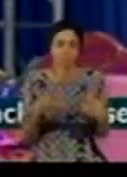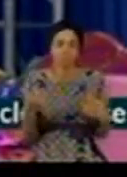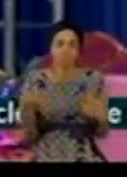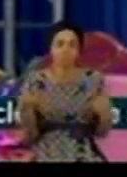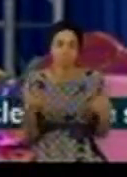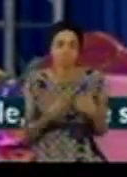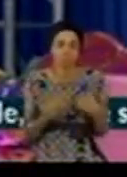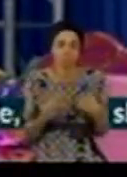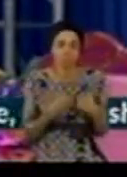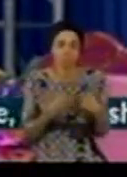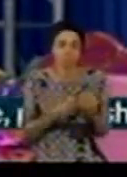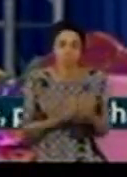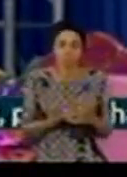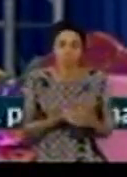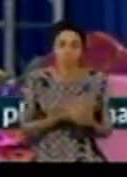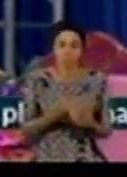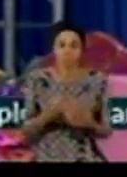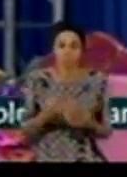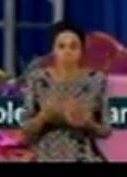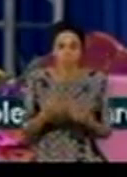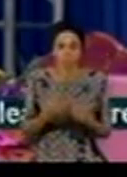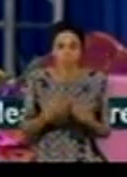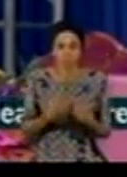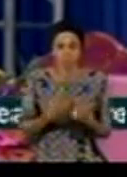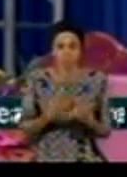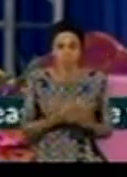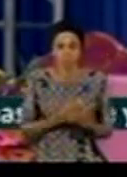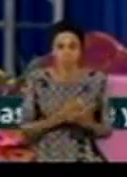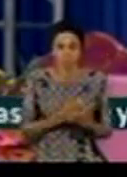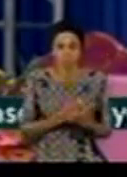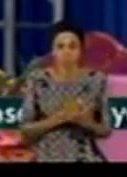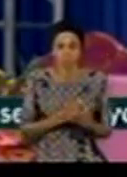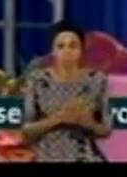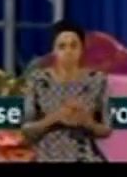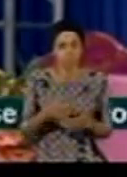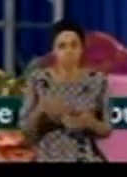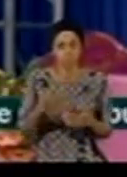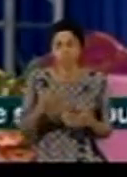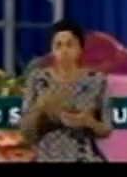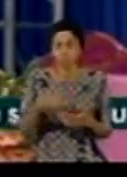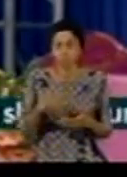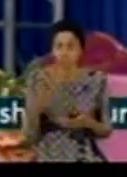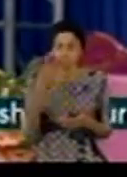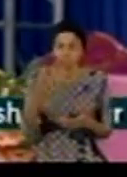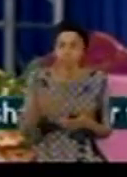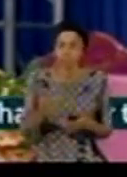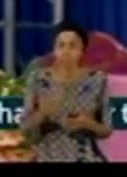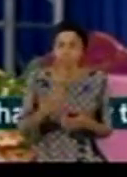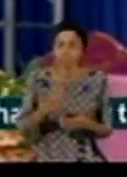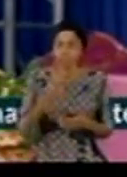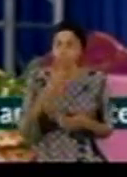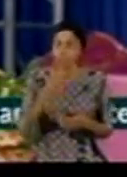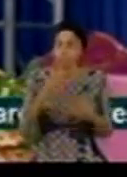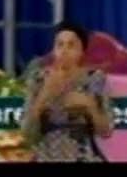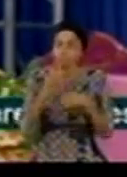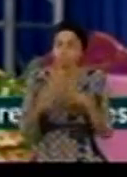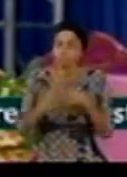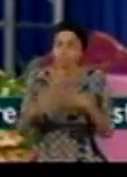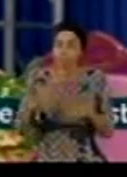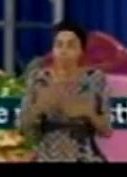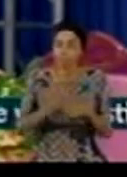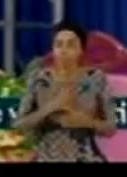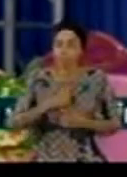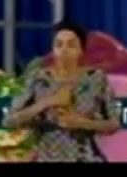cough, I'll see something like blood in my mouth when I pour for glance. As the last prayer of the man of God down on first day,